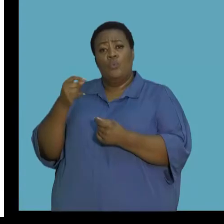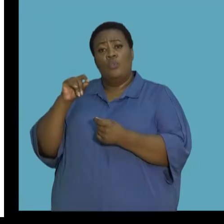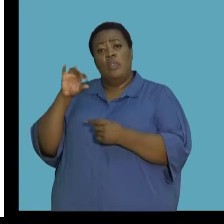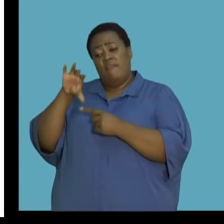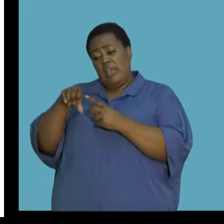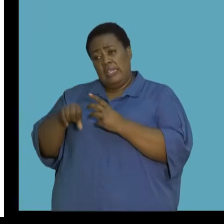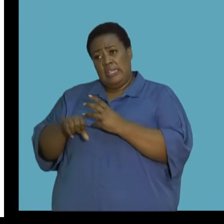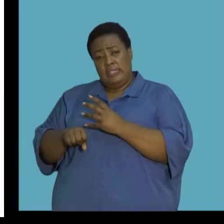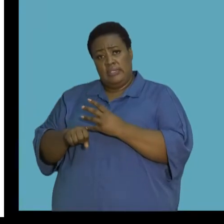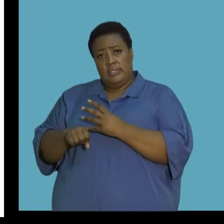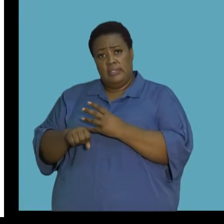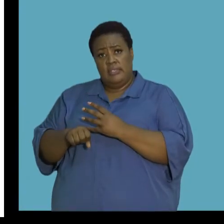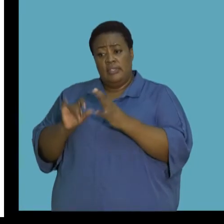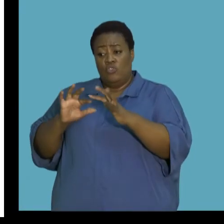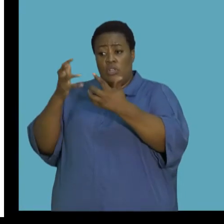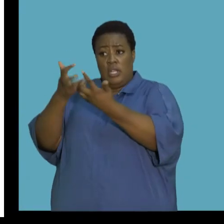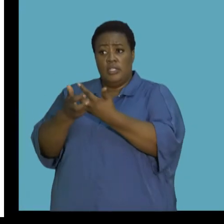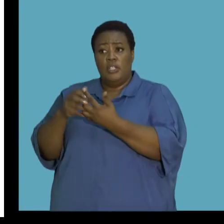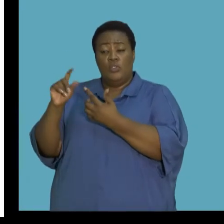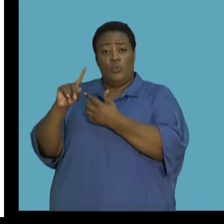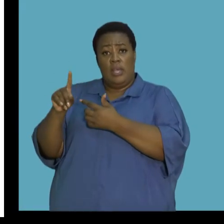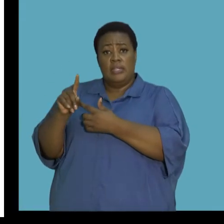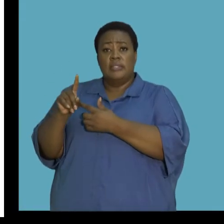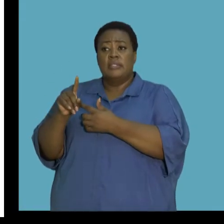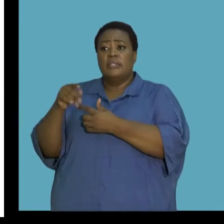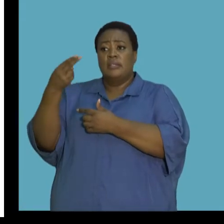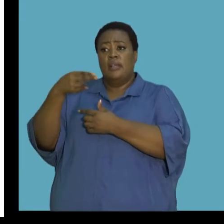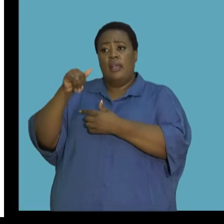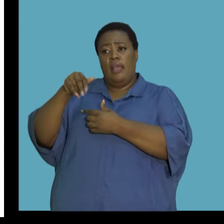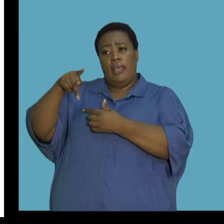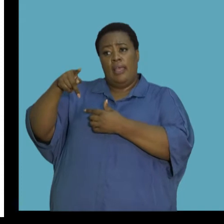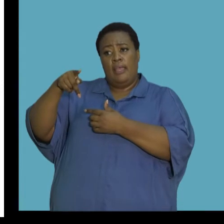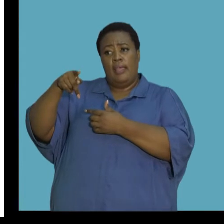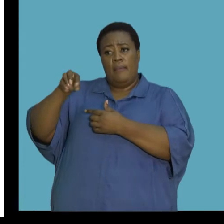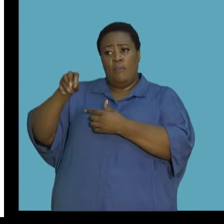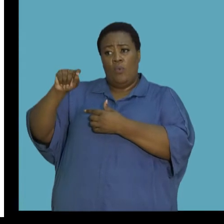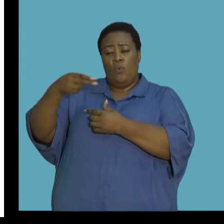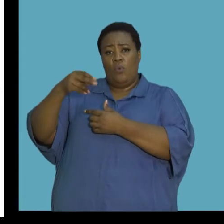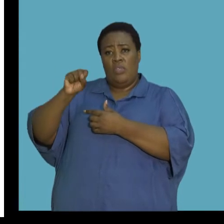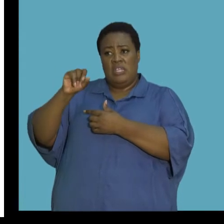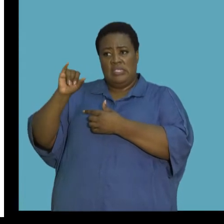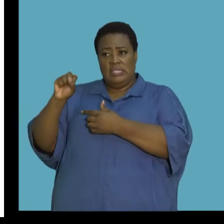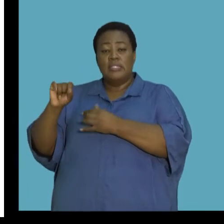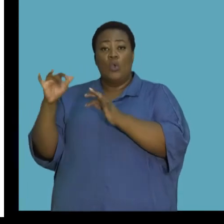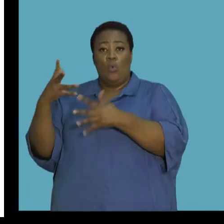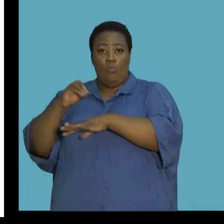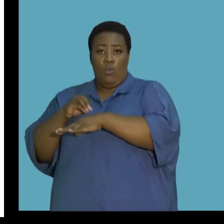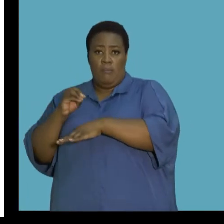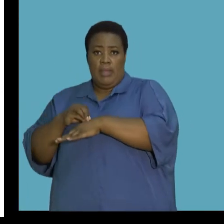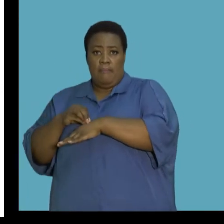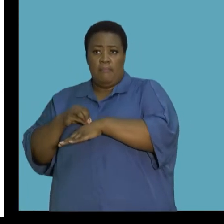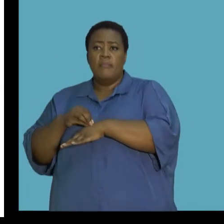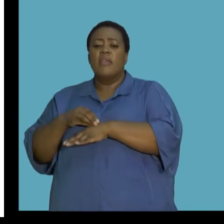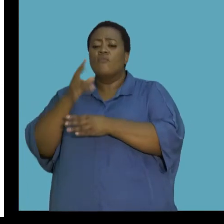So do the findings relate to the hypothesis or problems? So when you read other information or other published